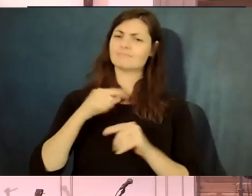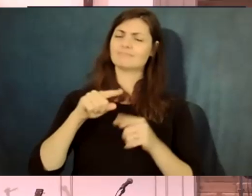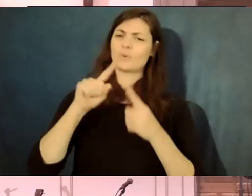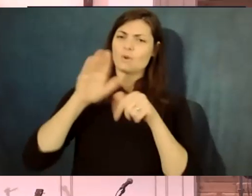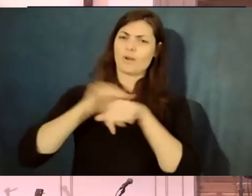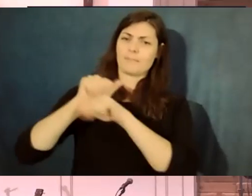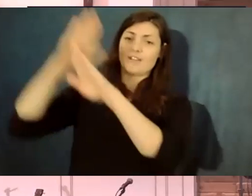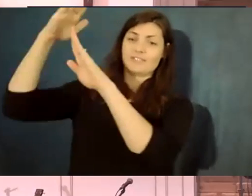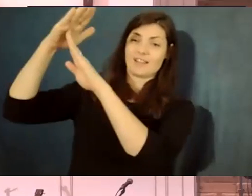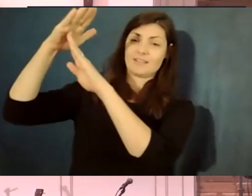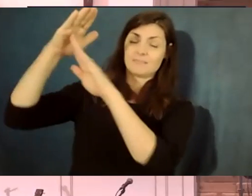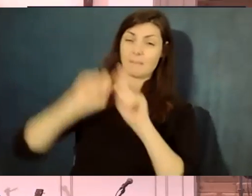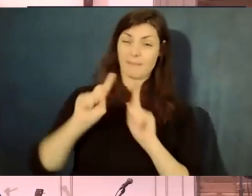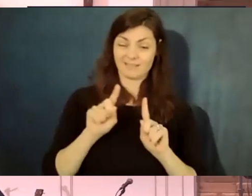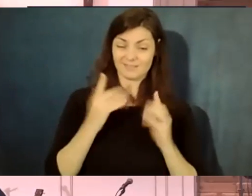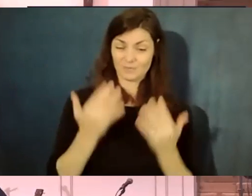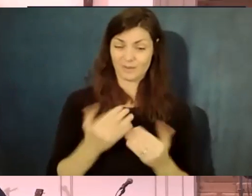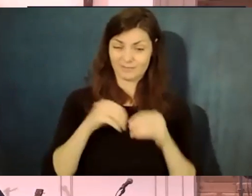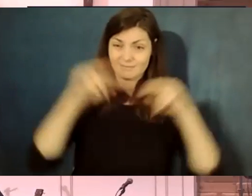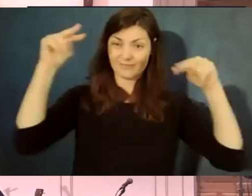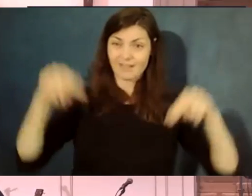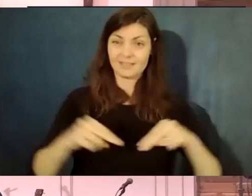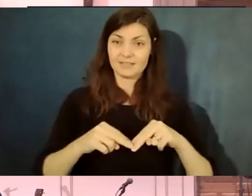down in the valley, it's a little different.